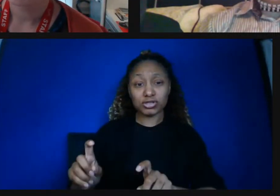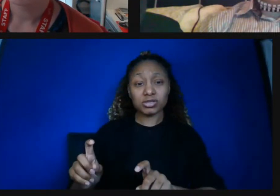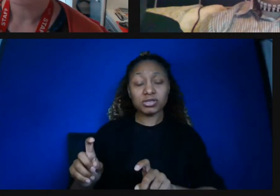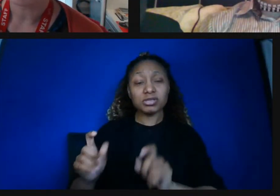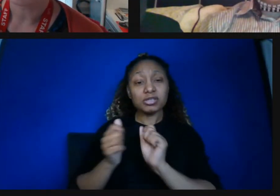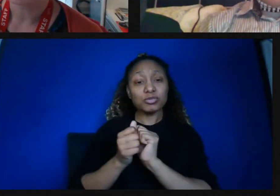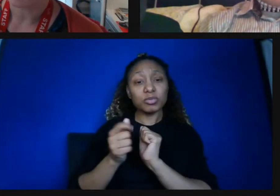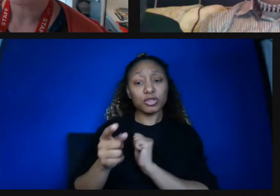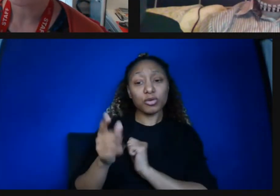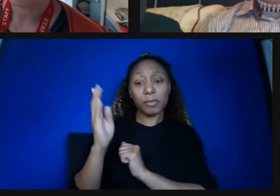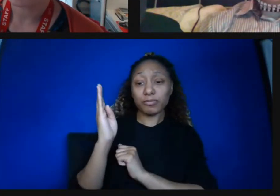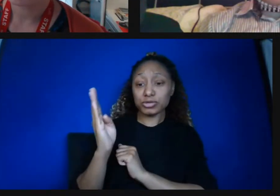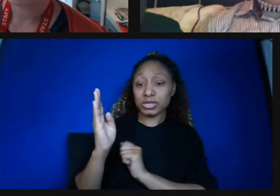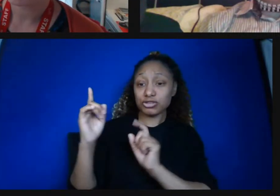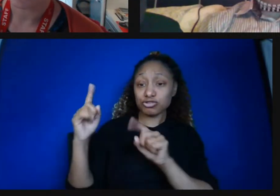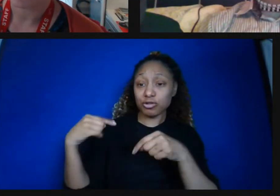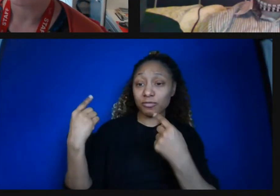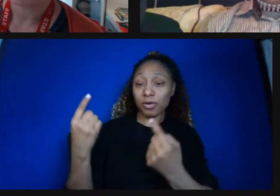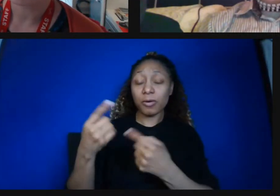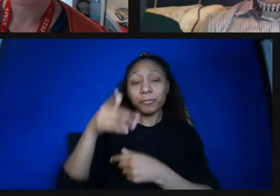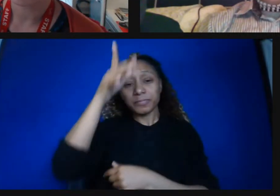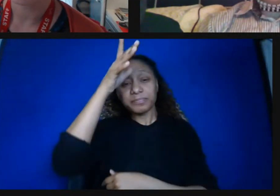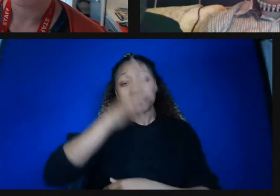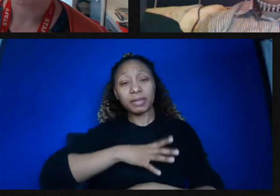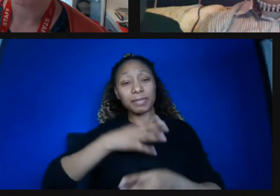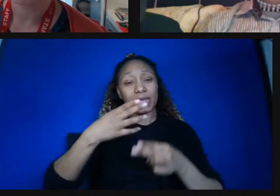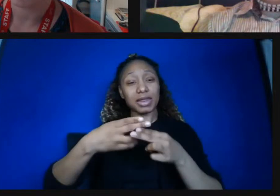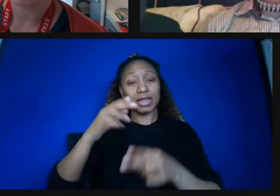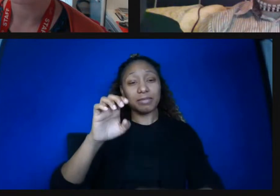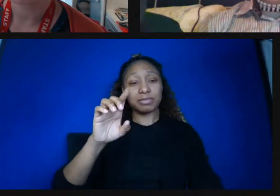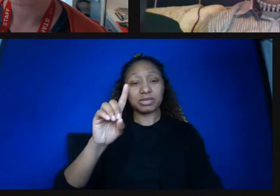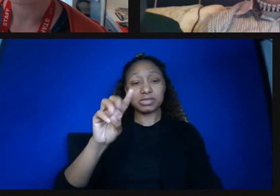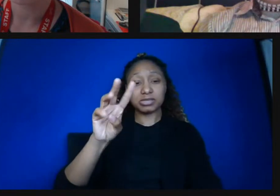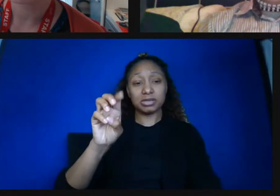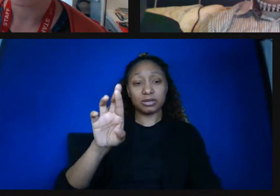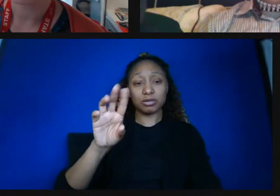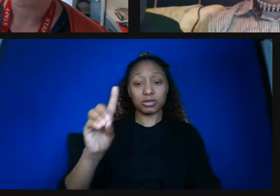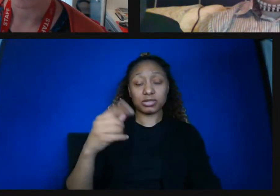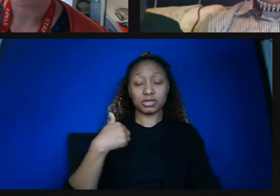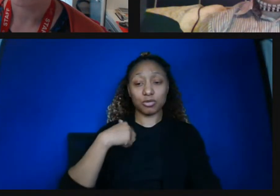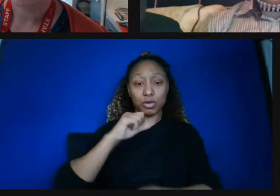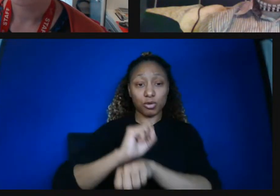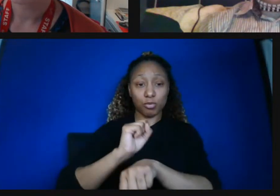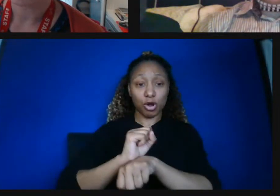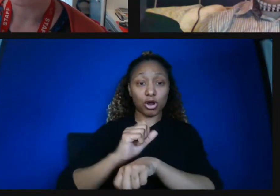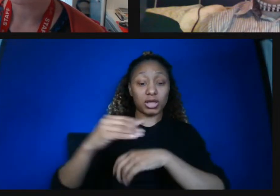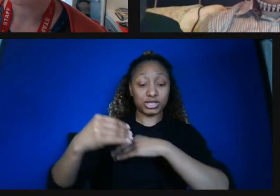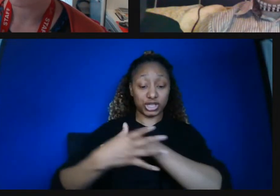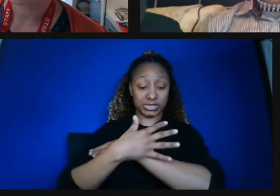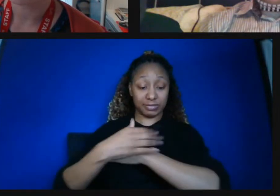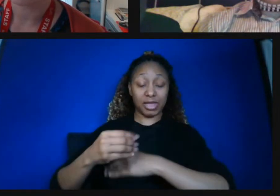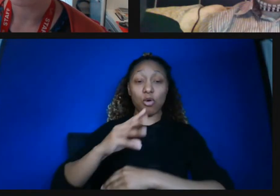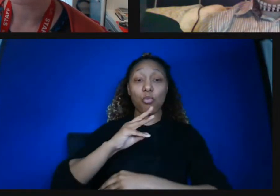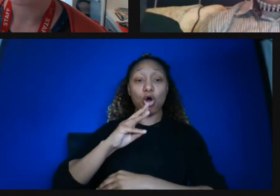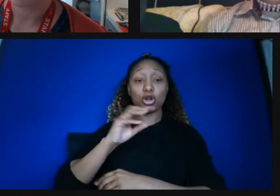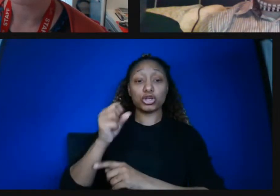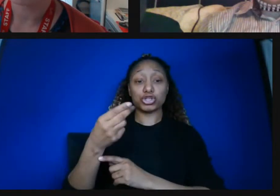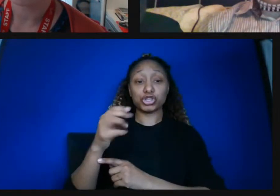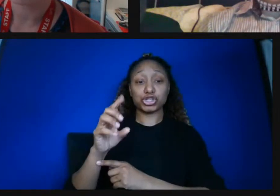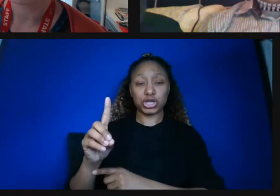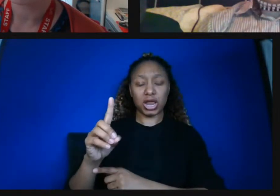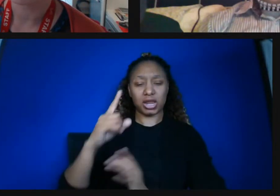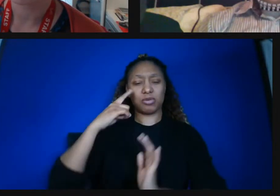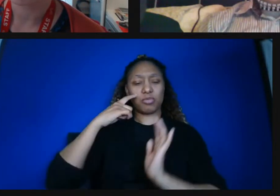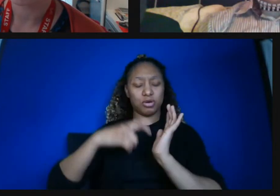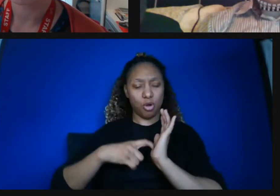presentation. Edward says, we work across the Chesapeake watershed. Do other states in the watershed have